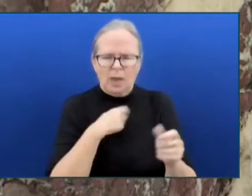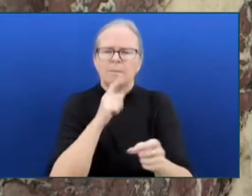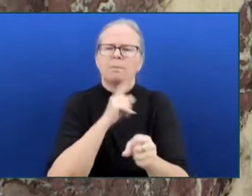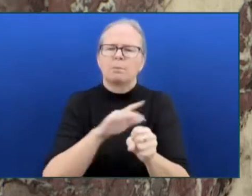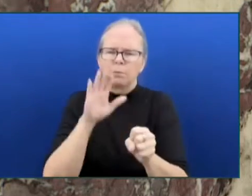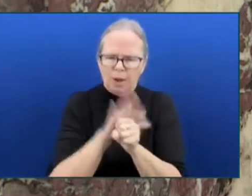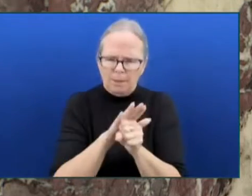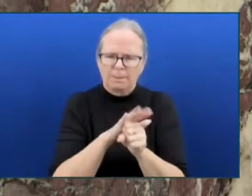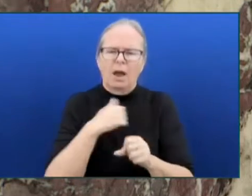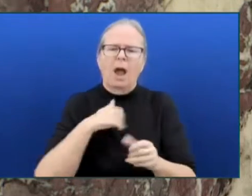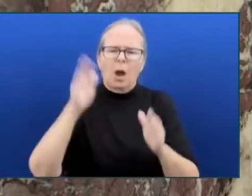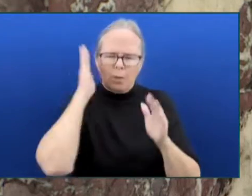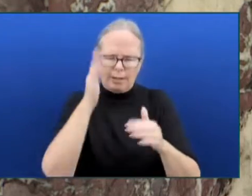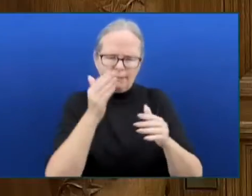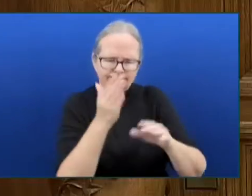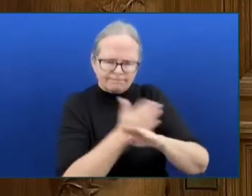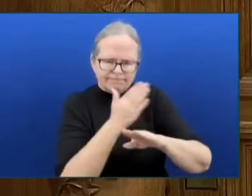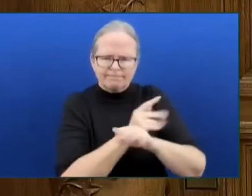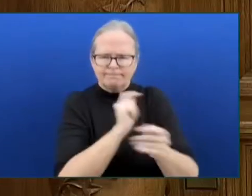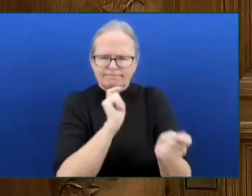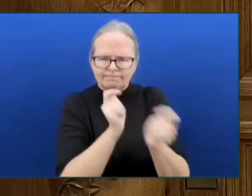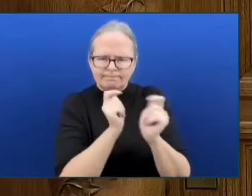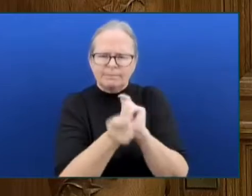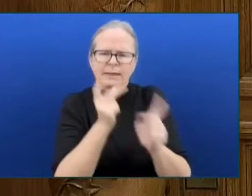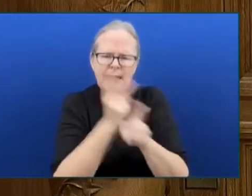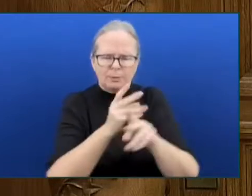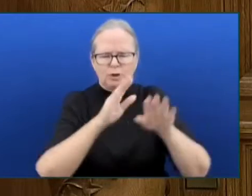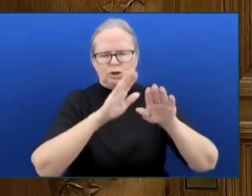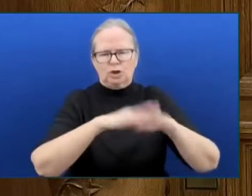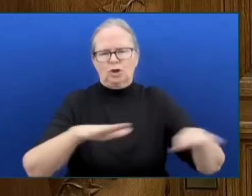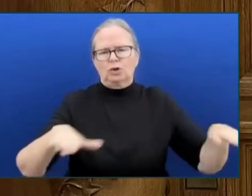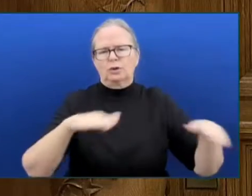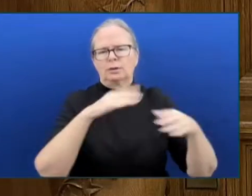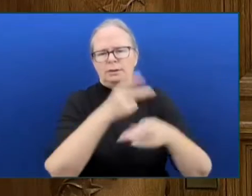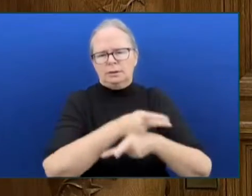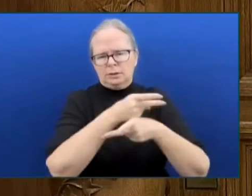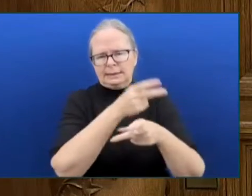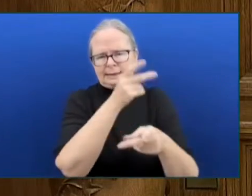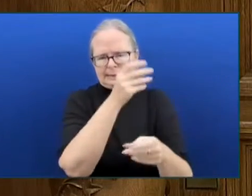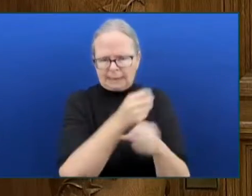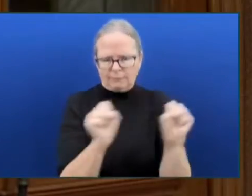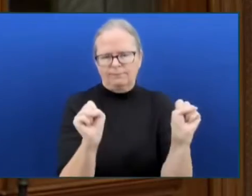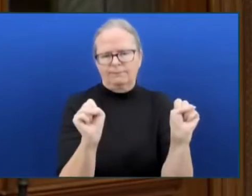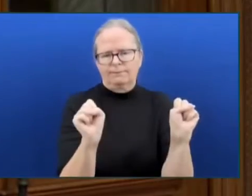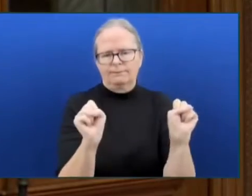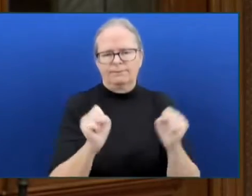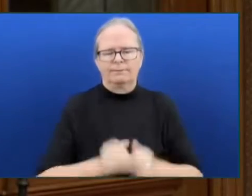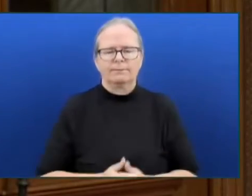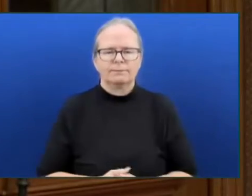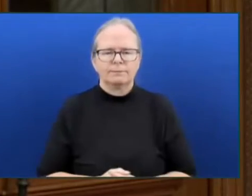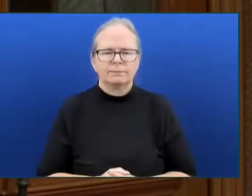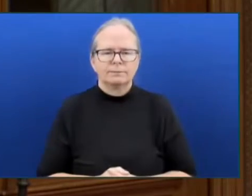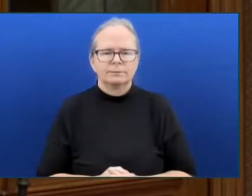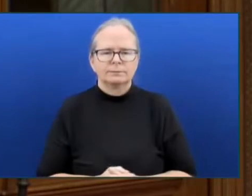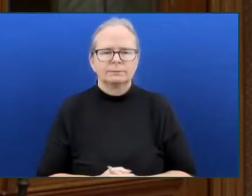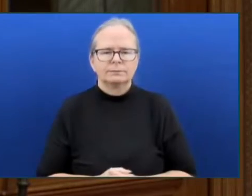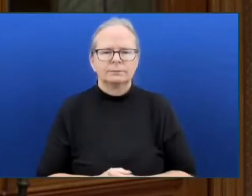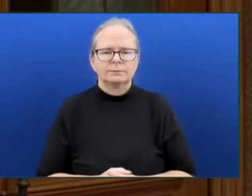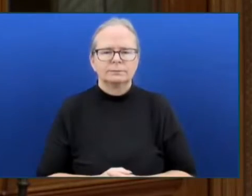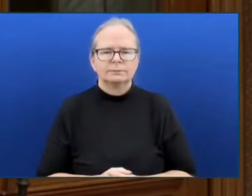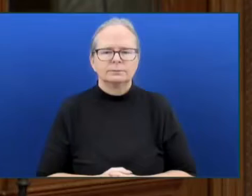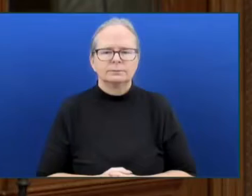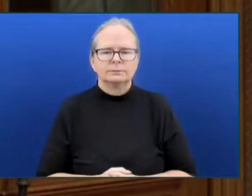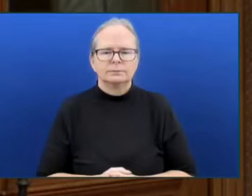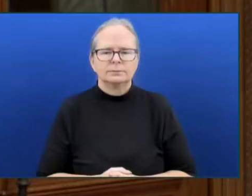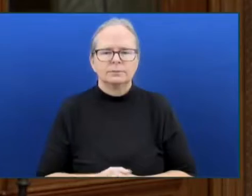safe. Member has supplemental. Mr. Speaker, yesterday in this House, the Minister of Children and Family Development admitted